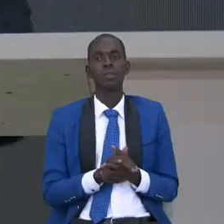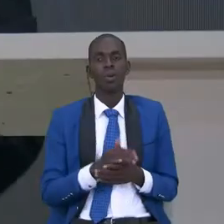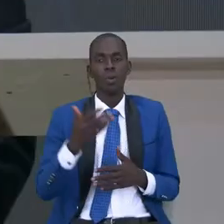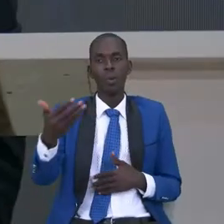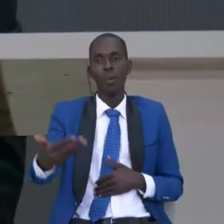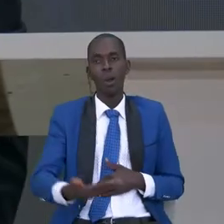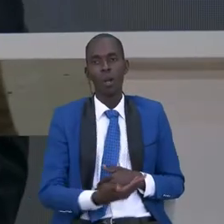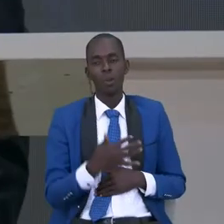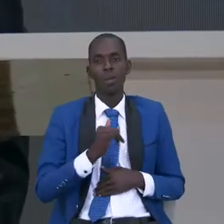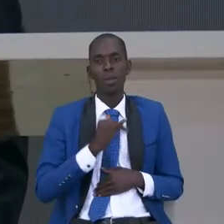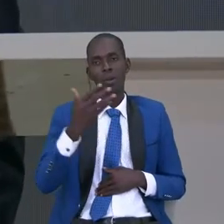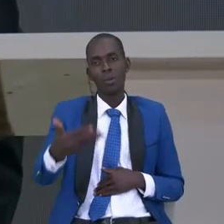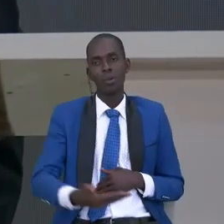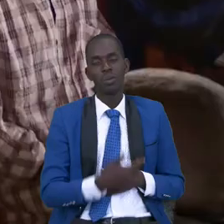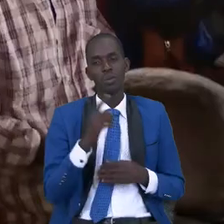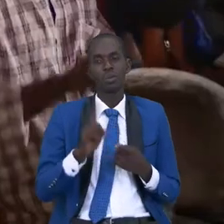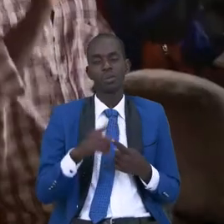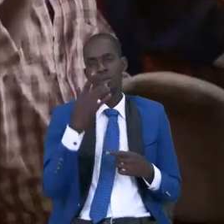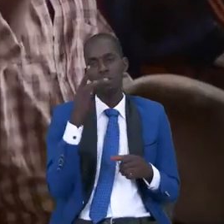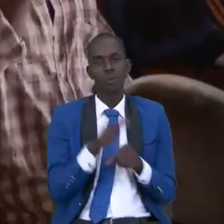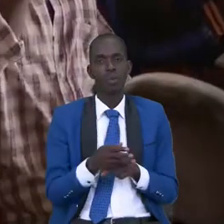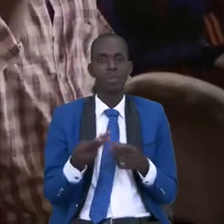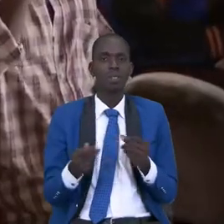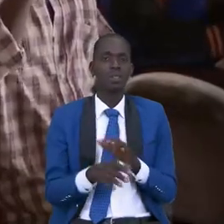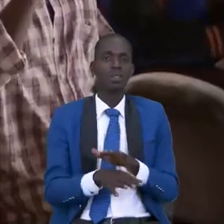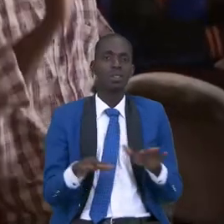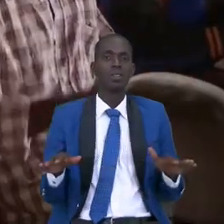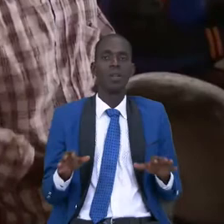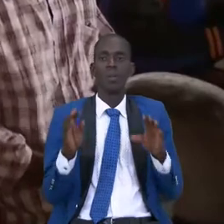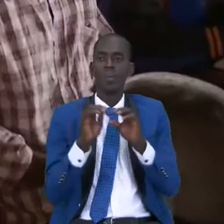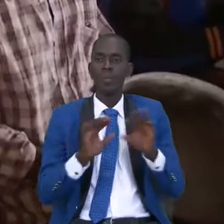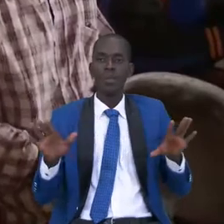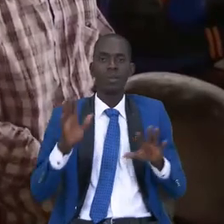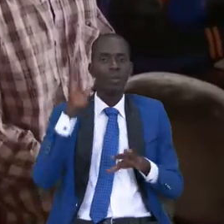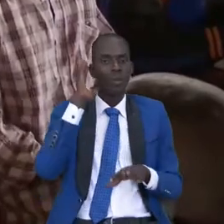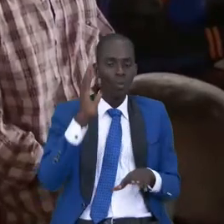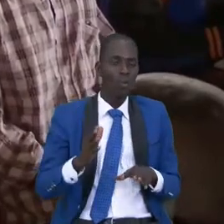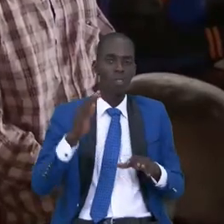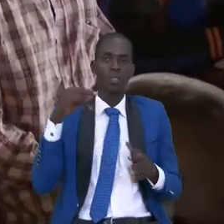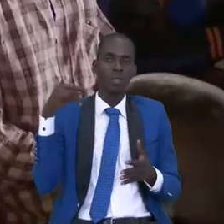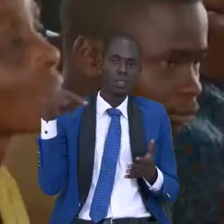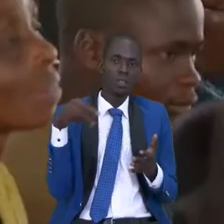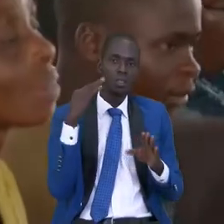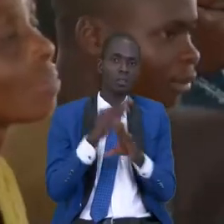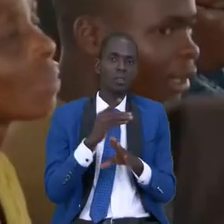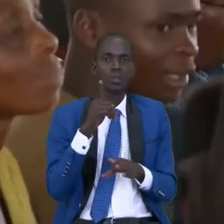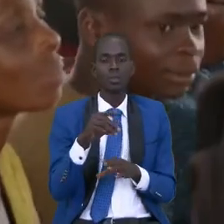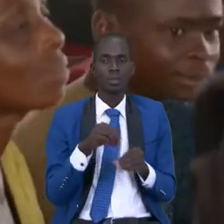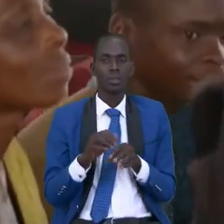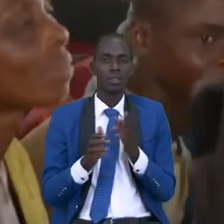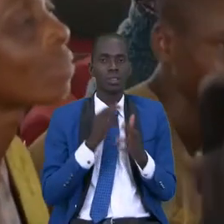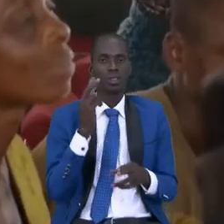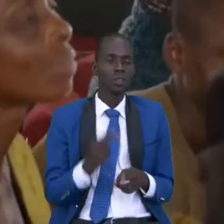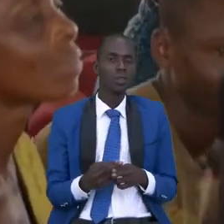Welcome. I welcome you to the promised land. Amen. Nothing will stand in your way. Amen.